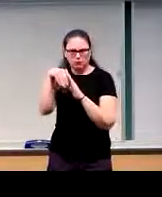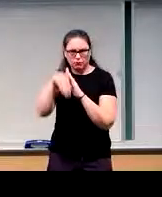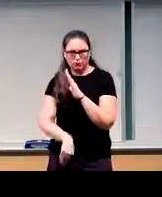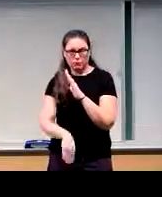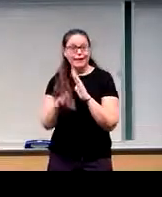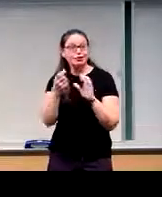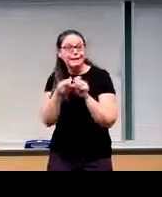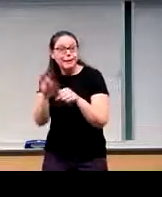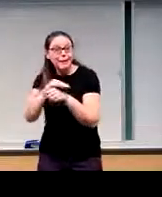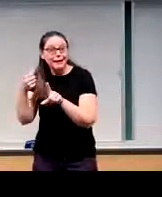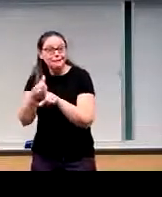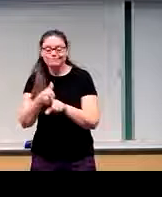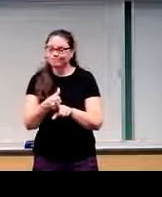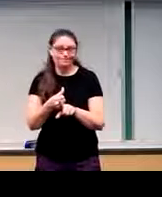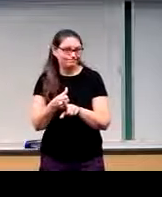pandemic.